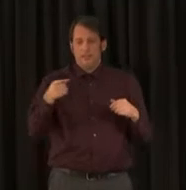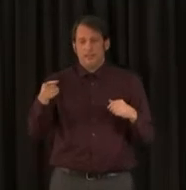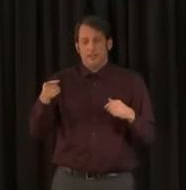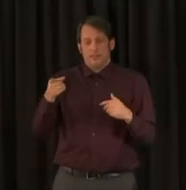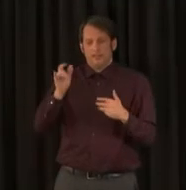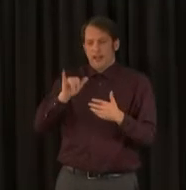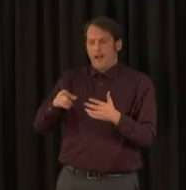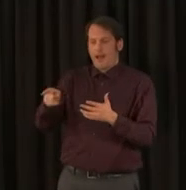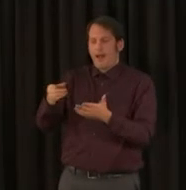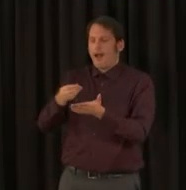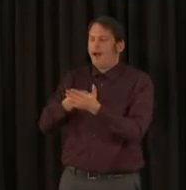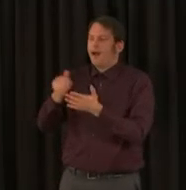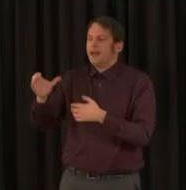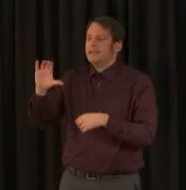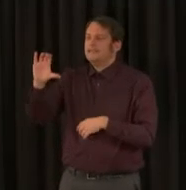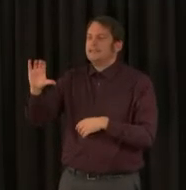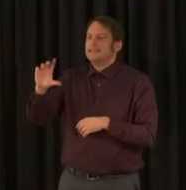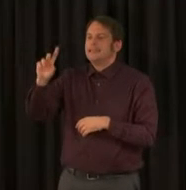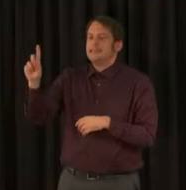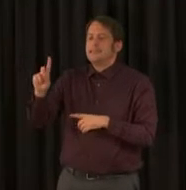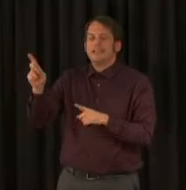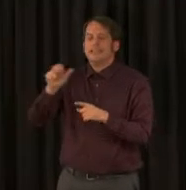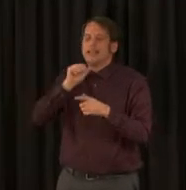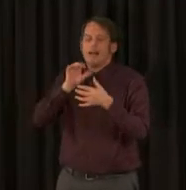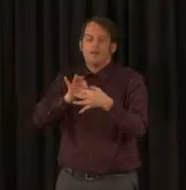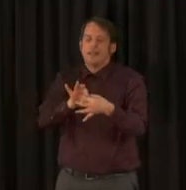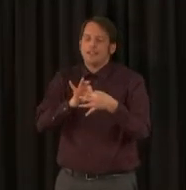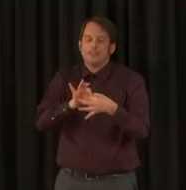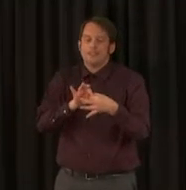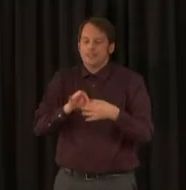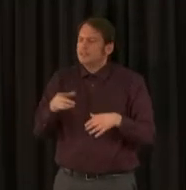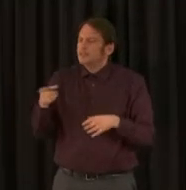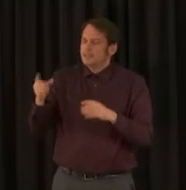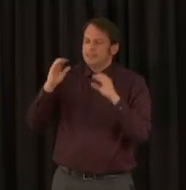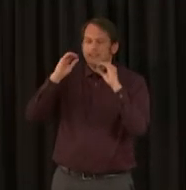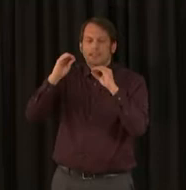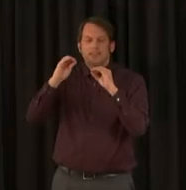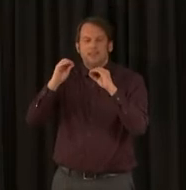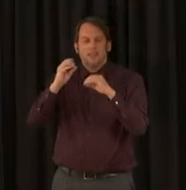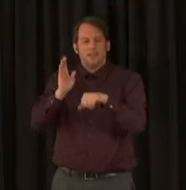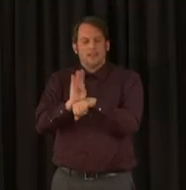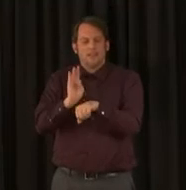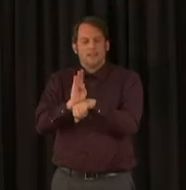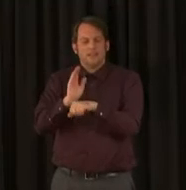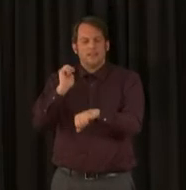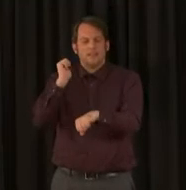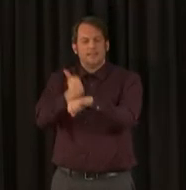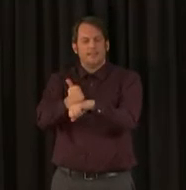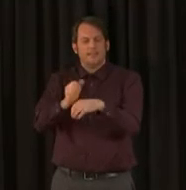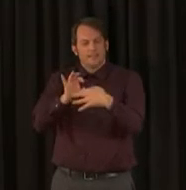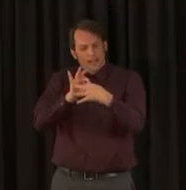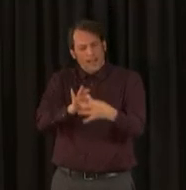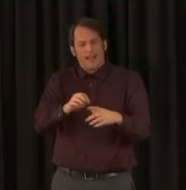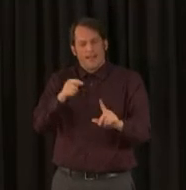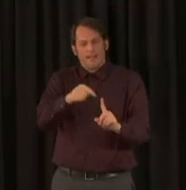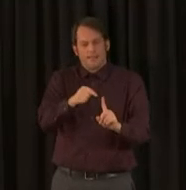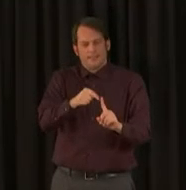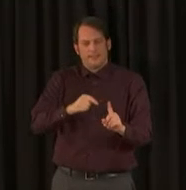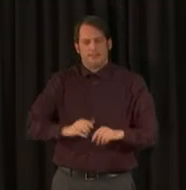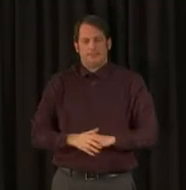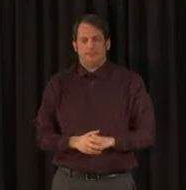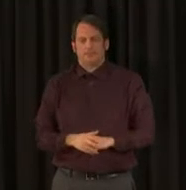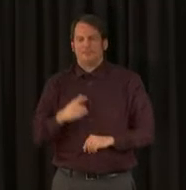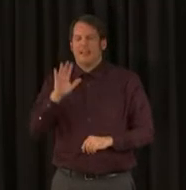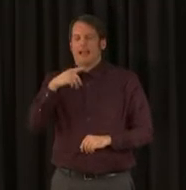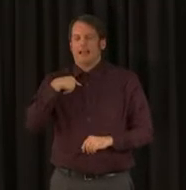not a relationship. And so how do you coach businesses to kind of establish that relationship? Well, and I think that Daniel can speak to how